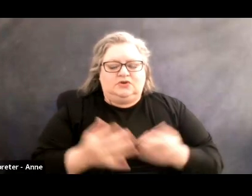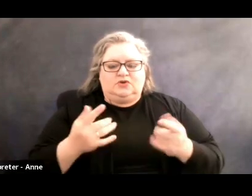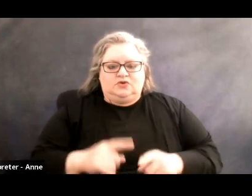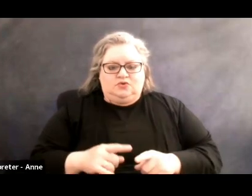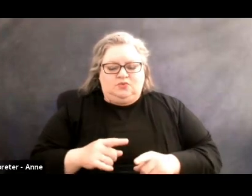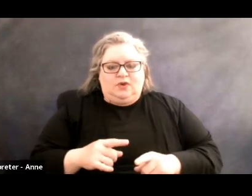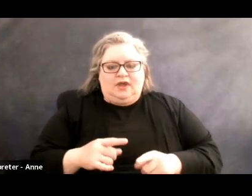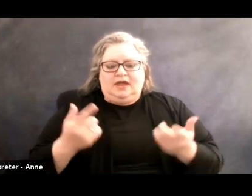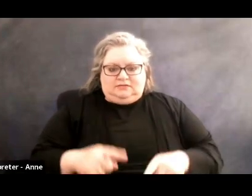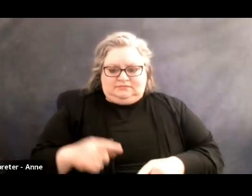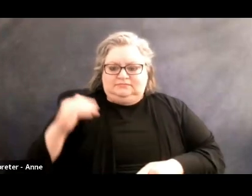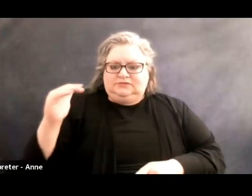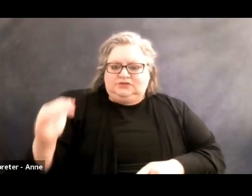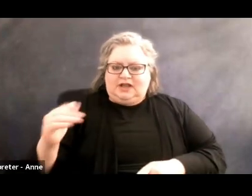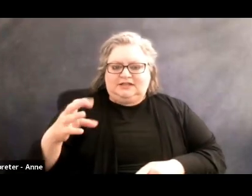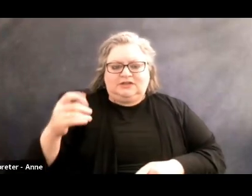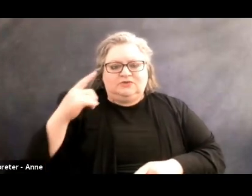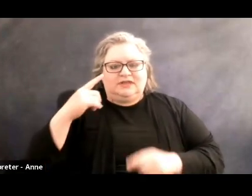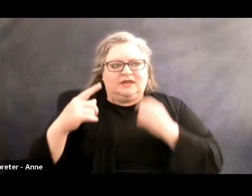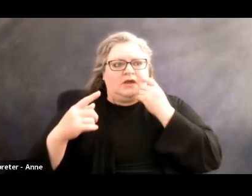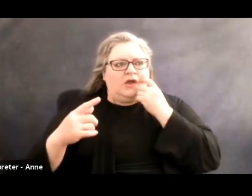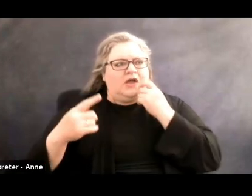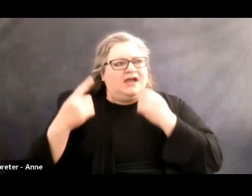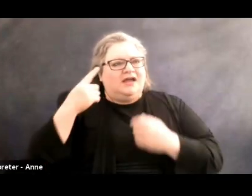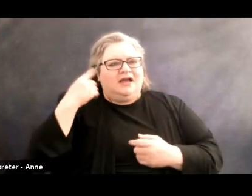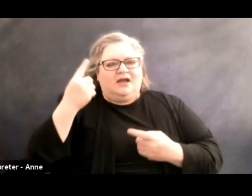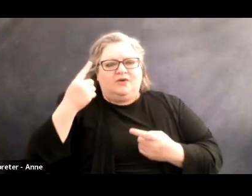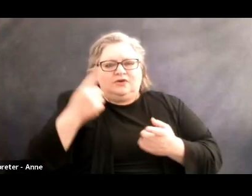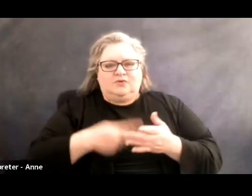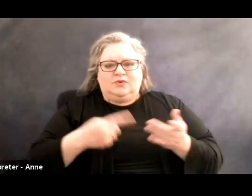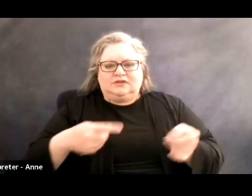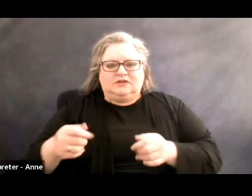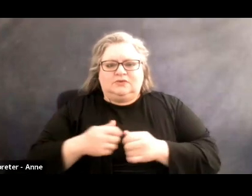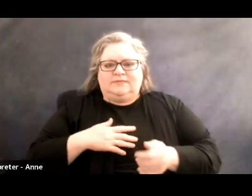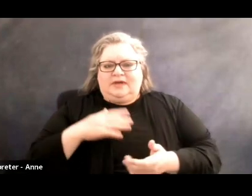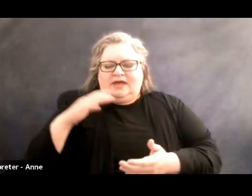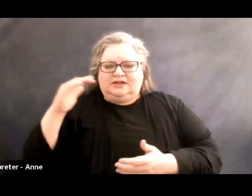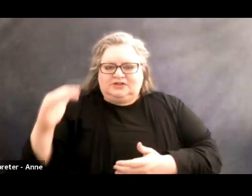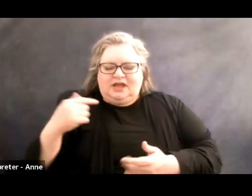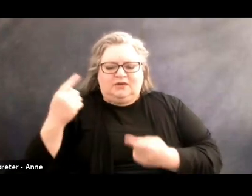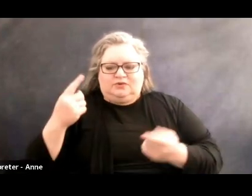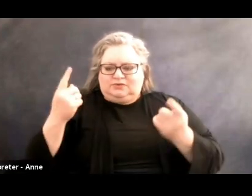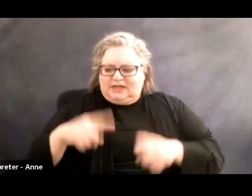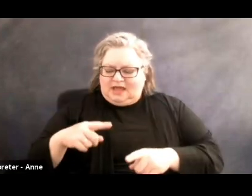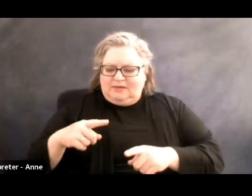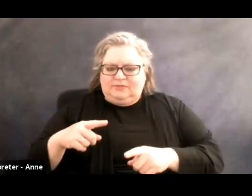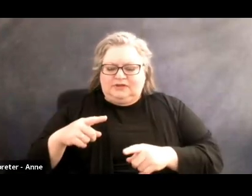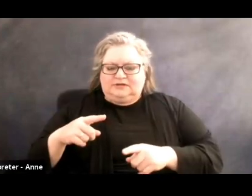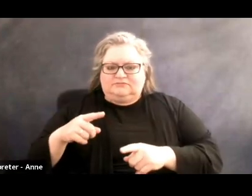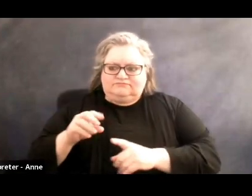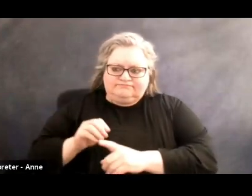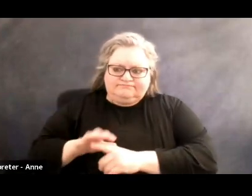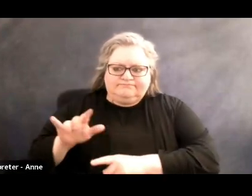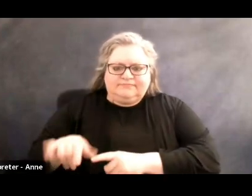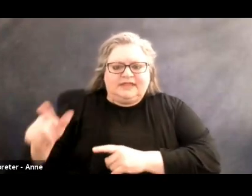a child, sometimes you think, I wonder what's going on with my child. I wonder what has happened with a child. Or if you